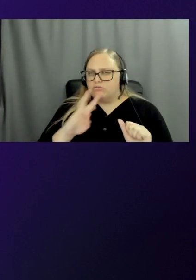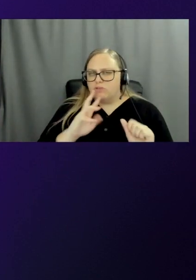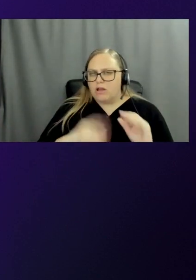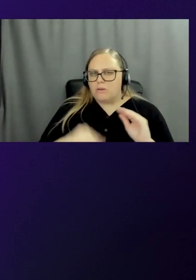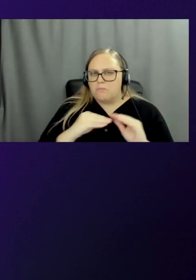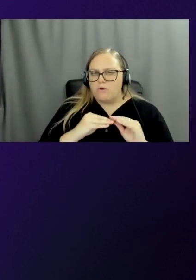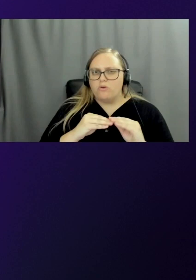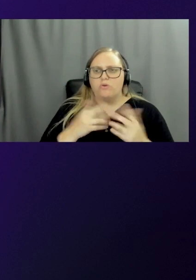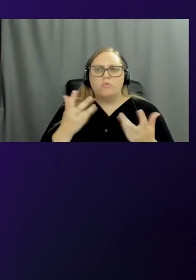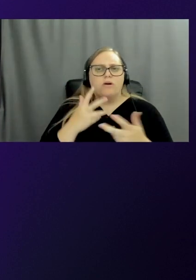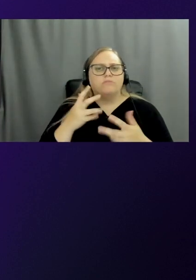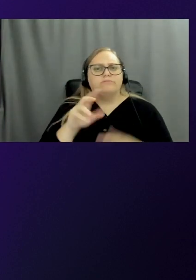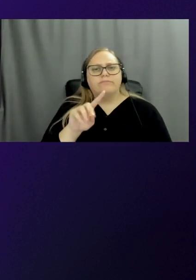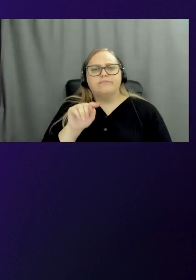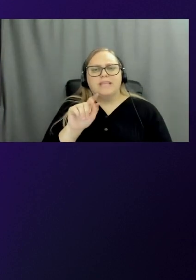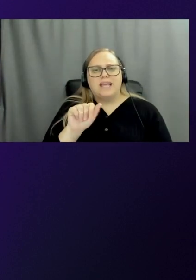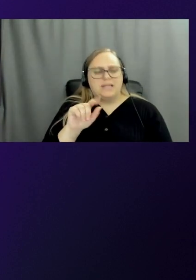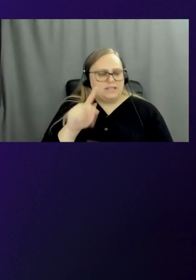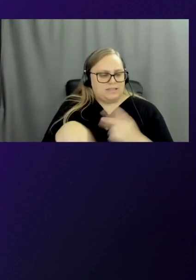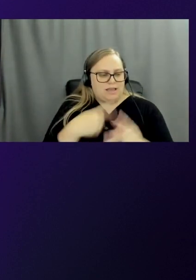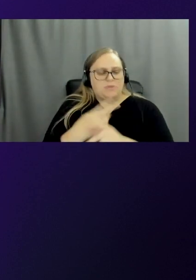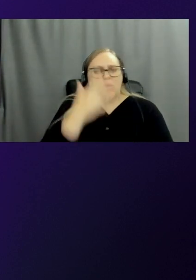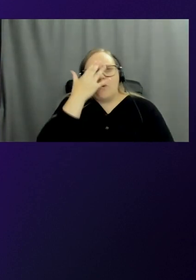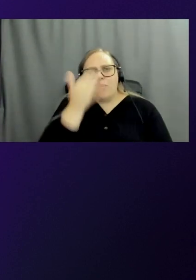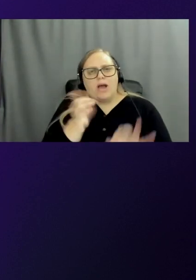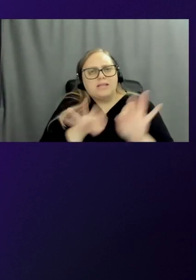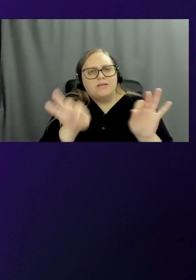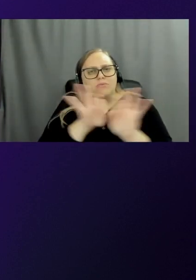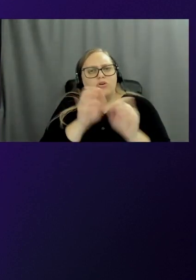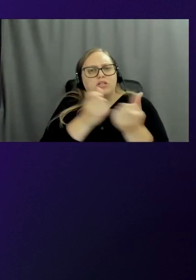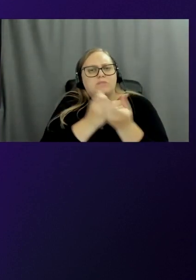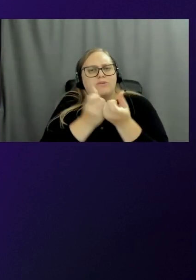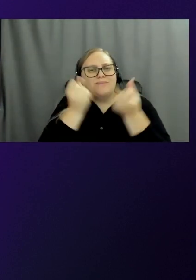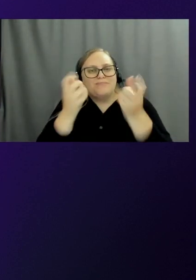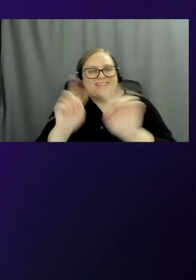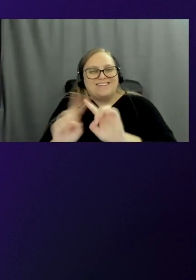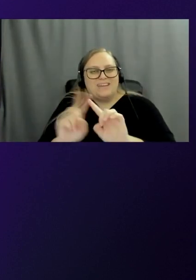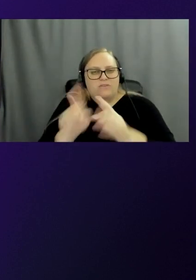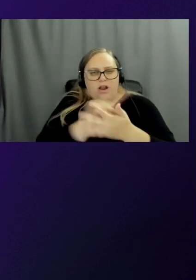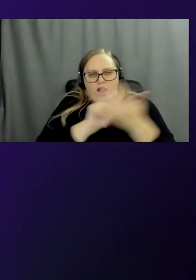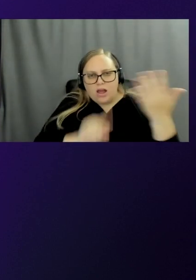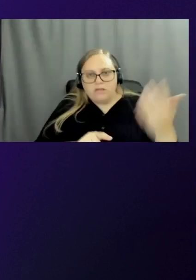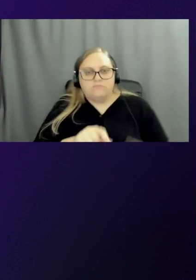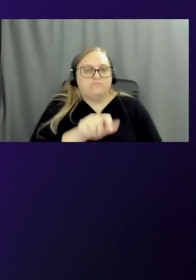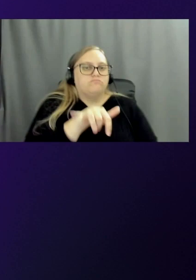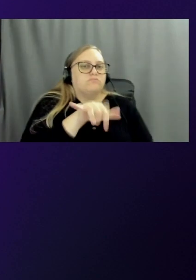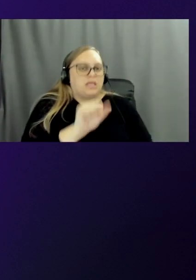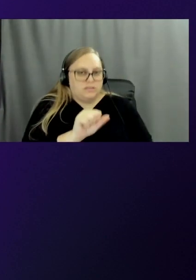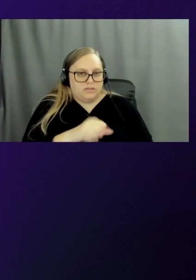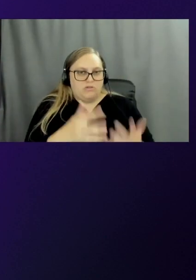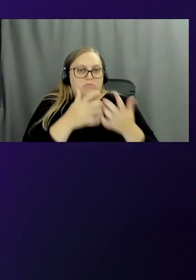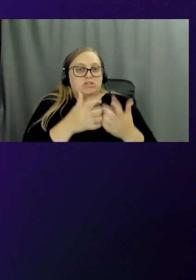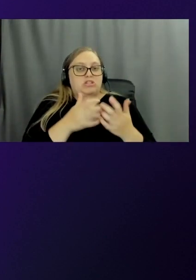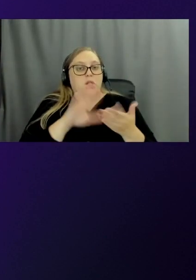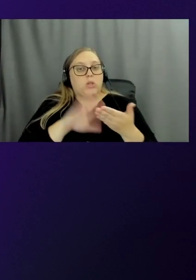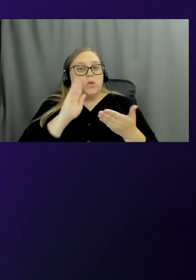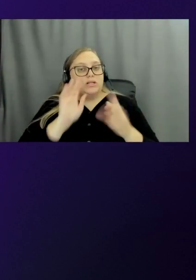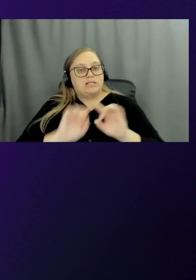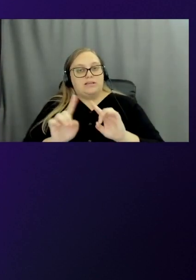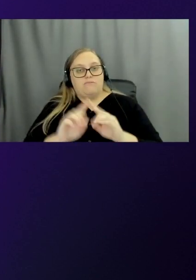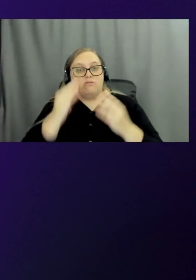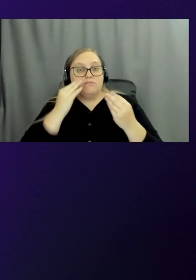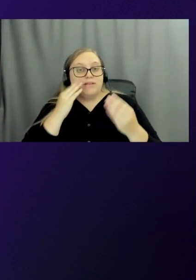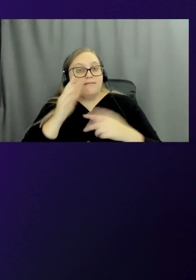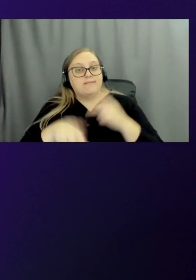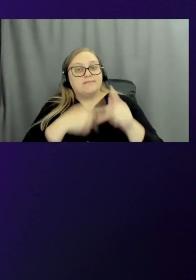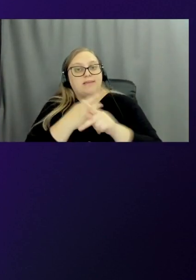data types and why is it important to support so many different? Yeah, so in machine learning, the different data types are utilized to represent